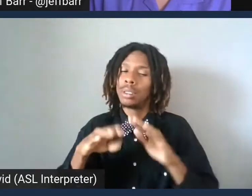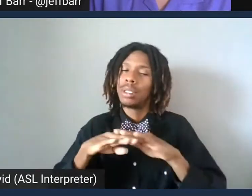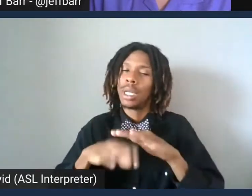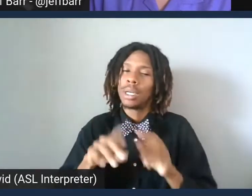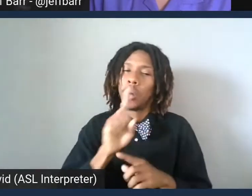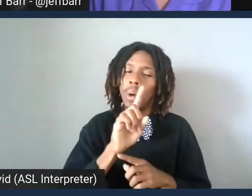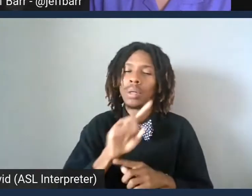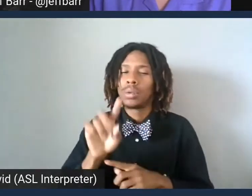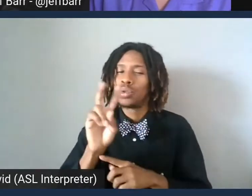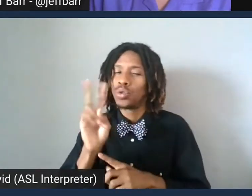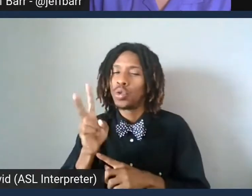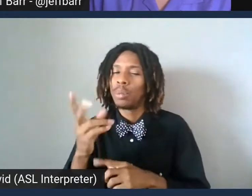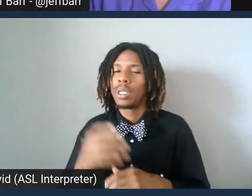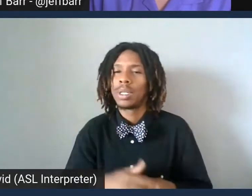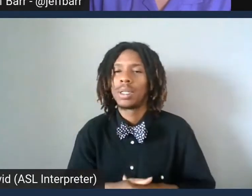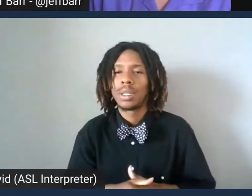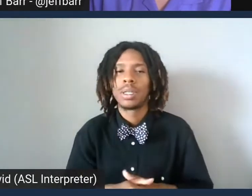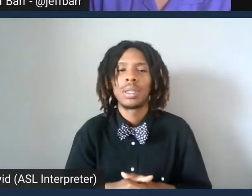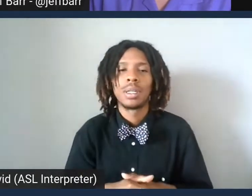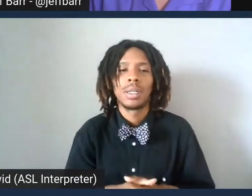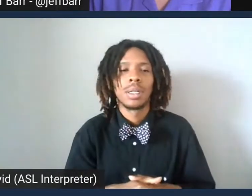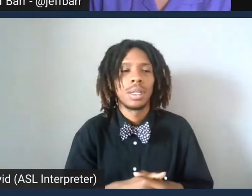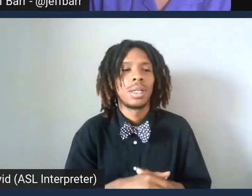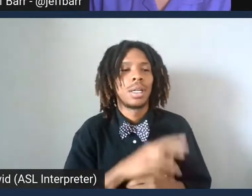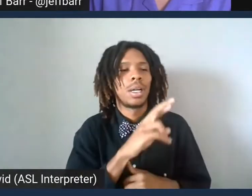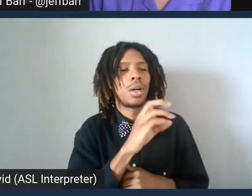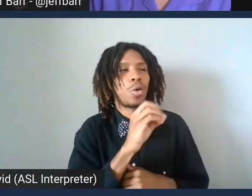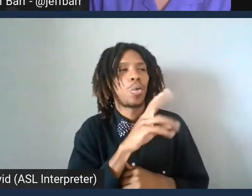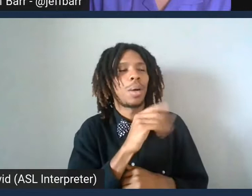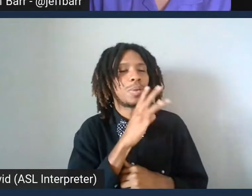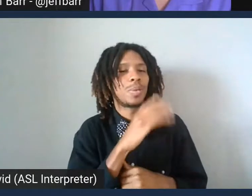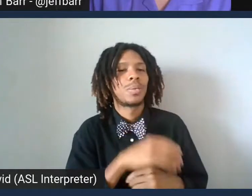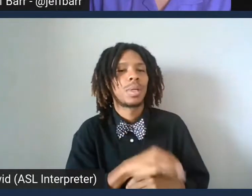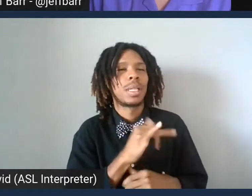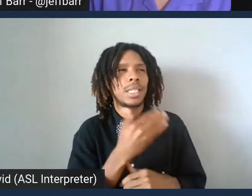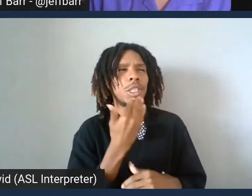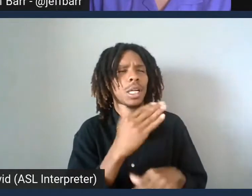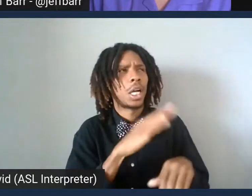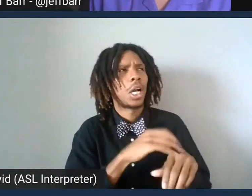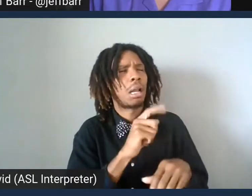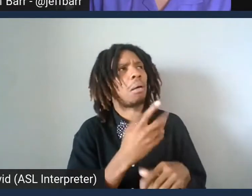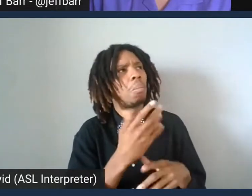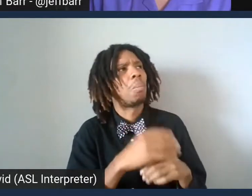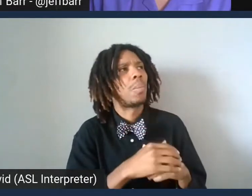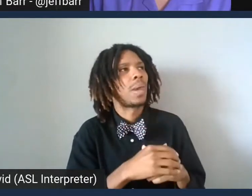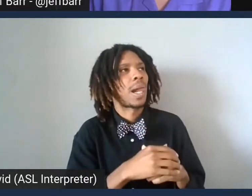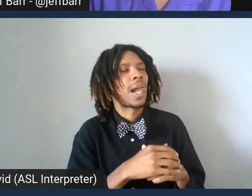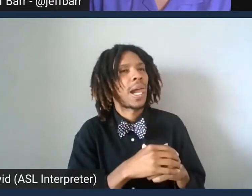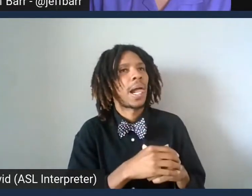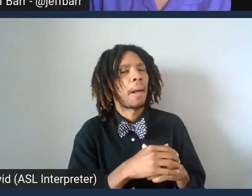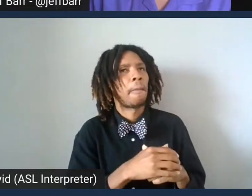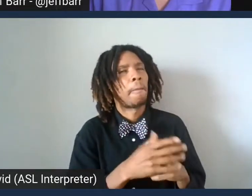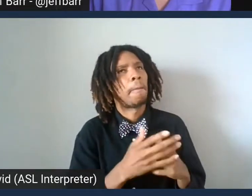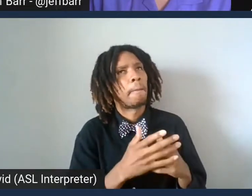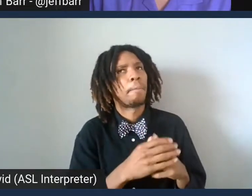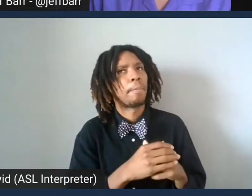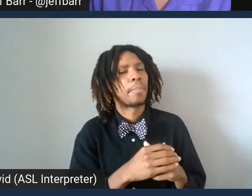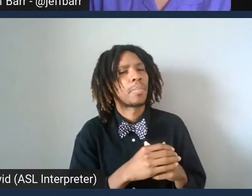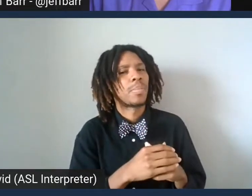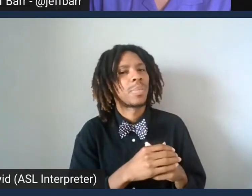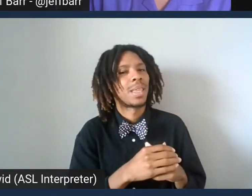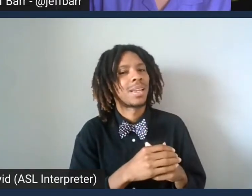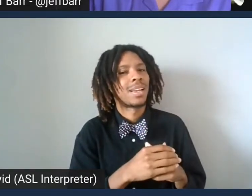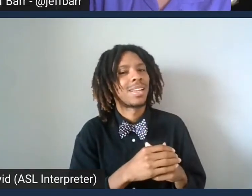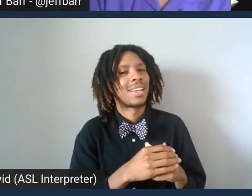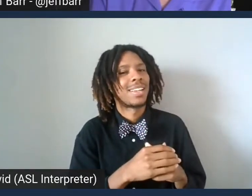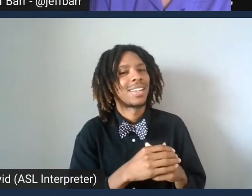1 to 2 minutes. Yeah, that's a good call out. This the fact that, you know, and